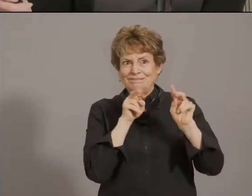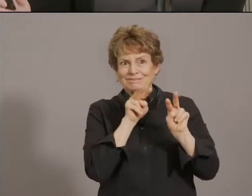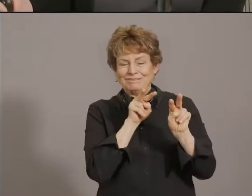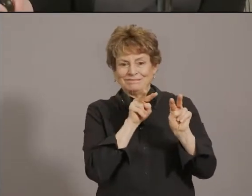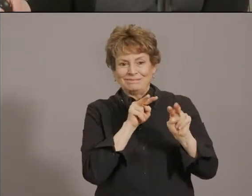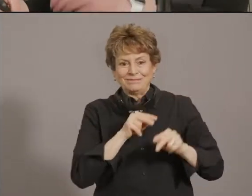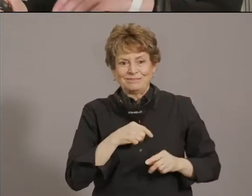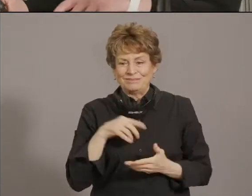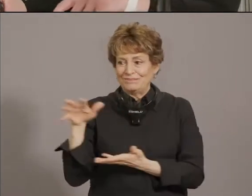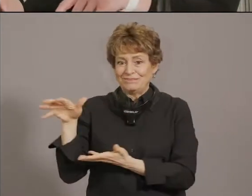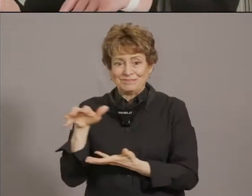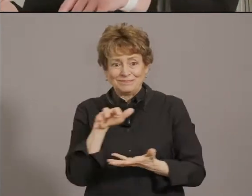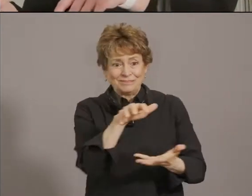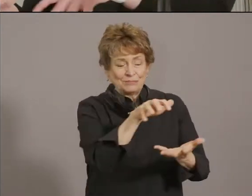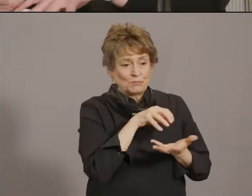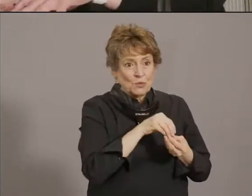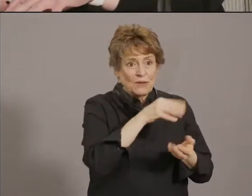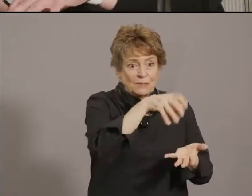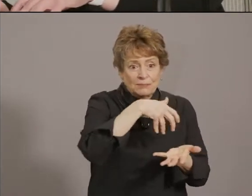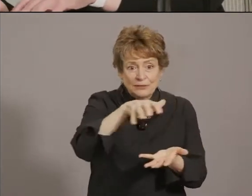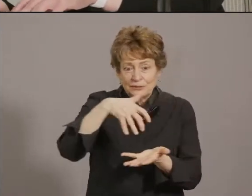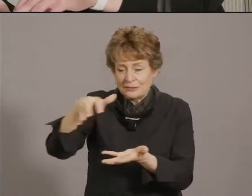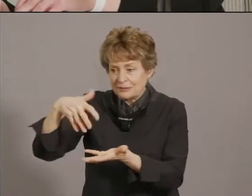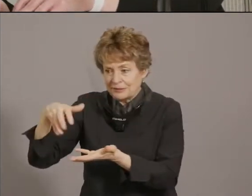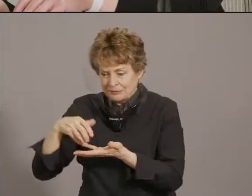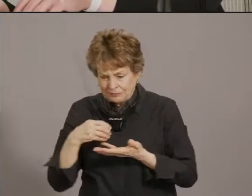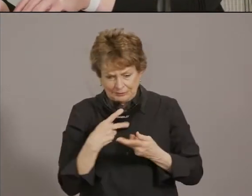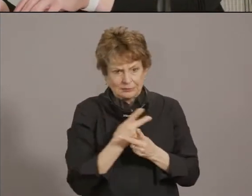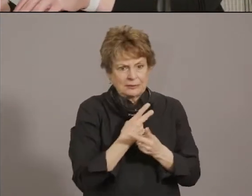information to see how that can be added.